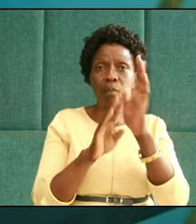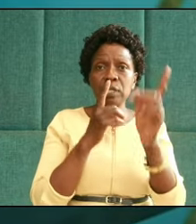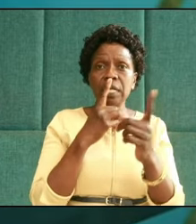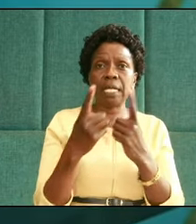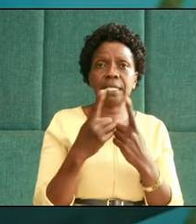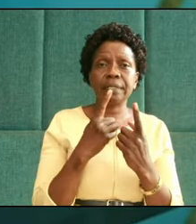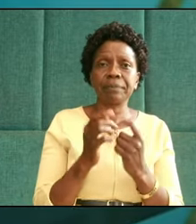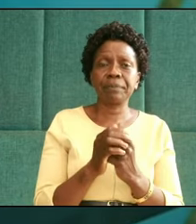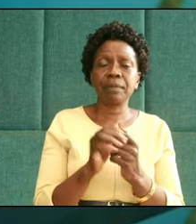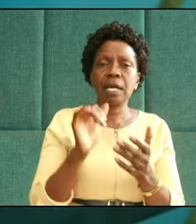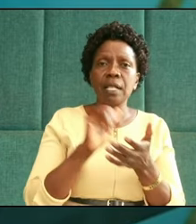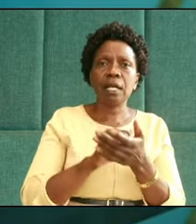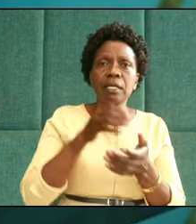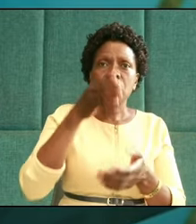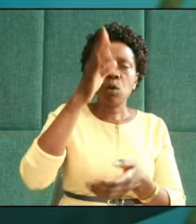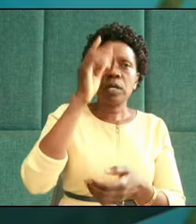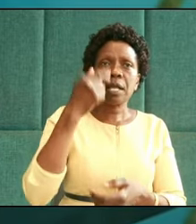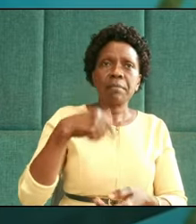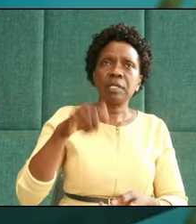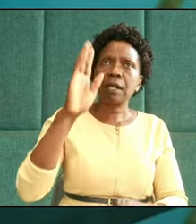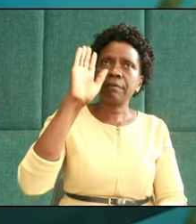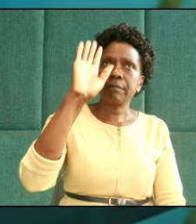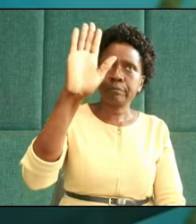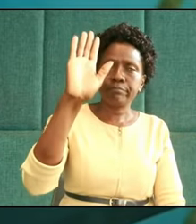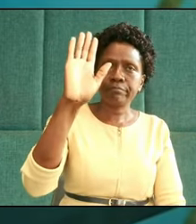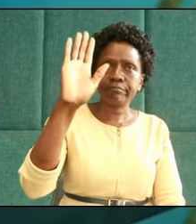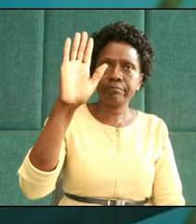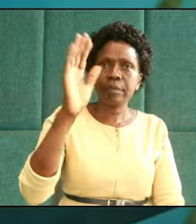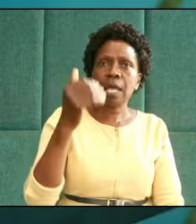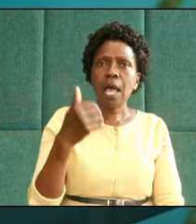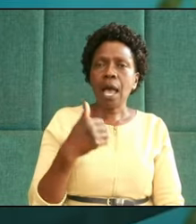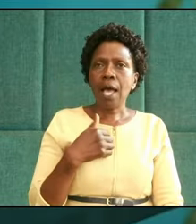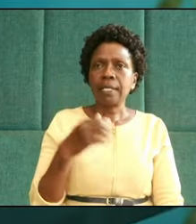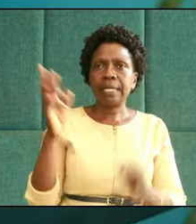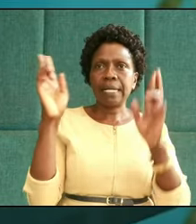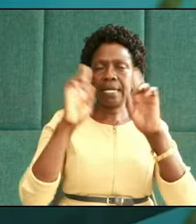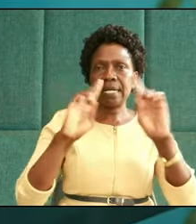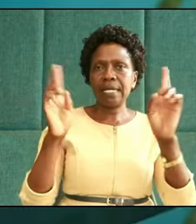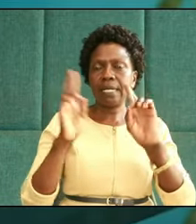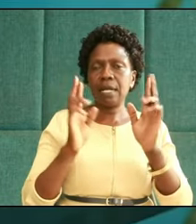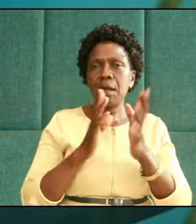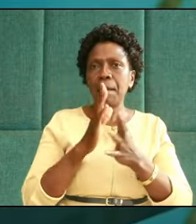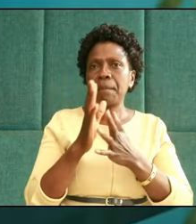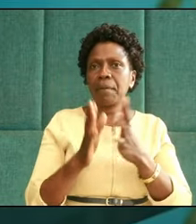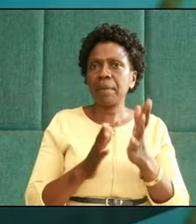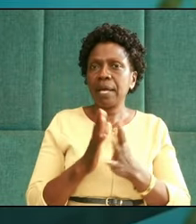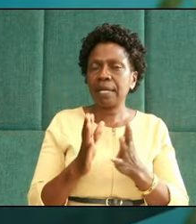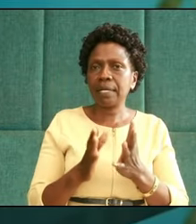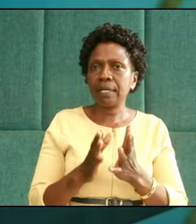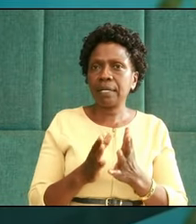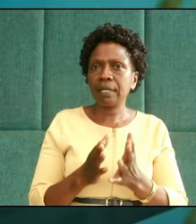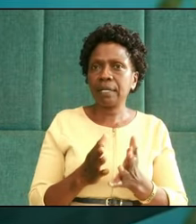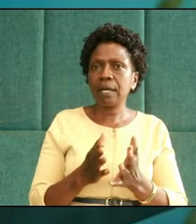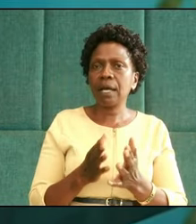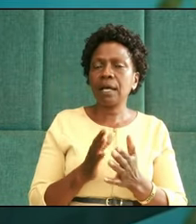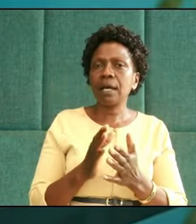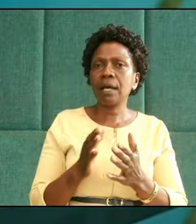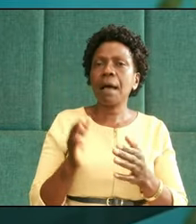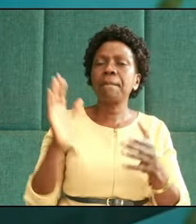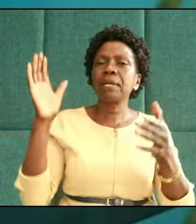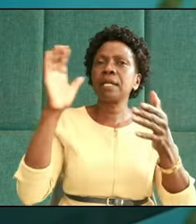says that God himself has already prepared and packaged and